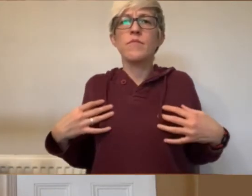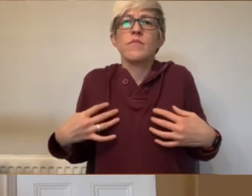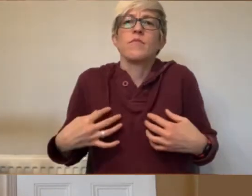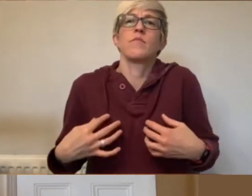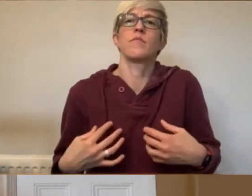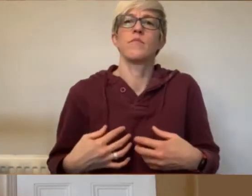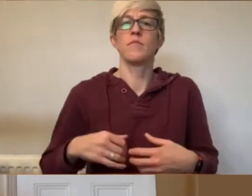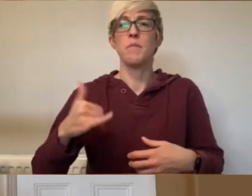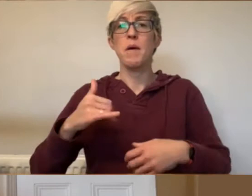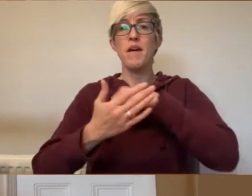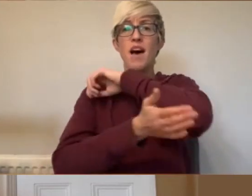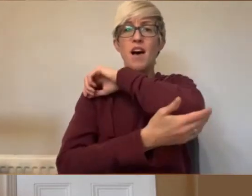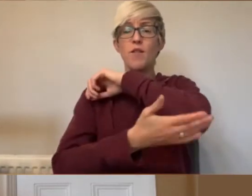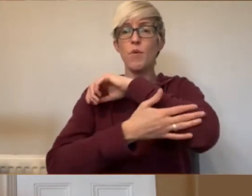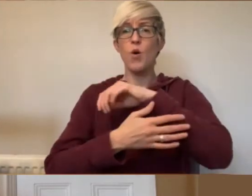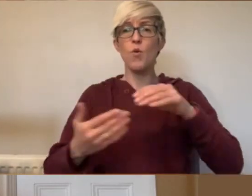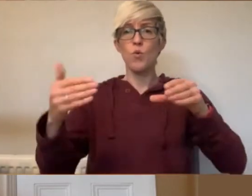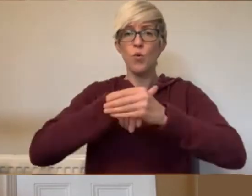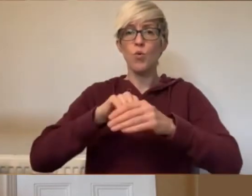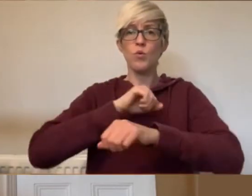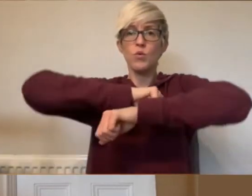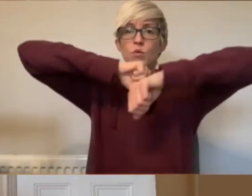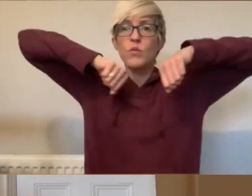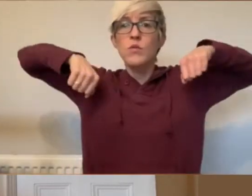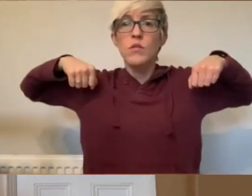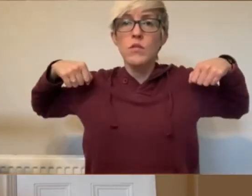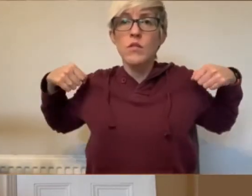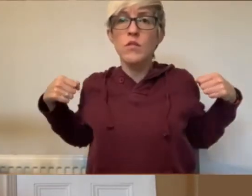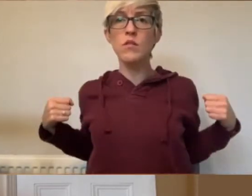Maybe adding in elbows here, making this movement bigger.